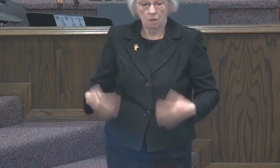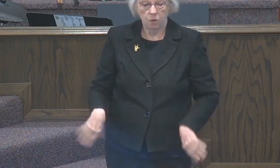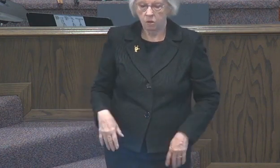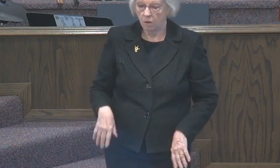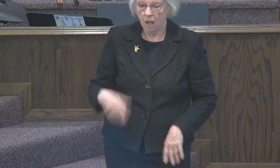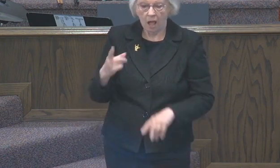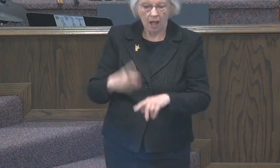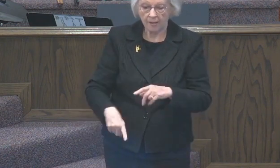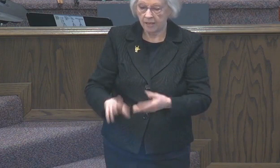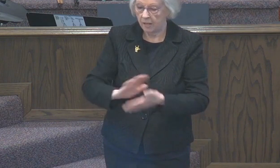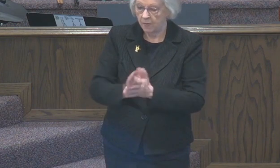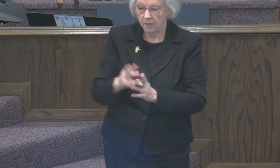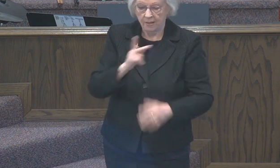enough.